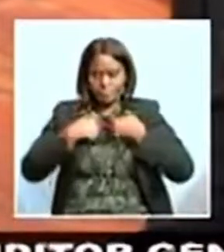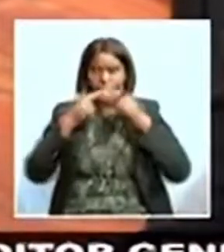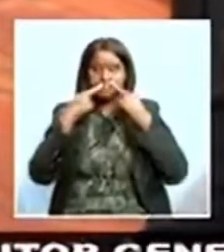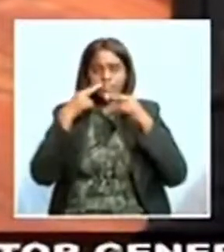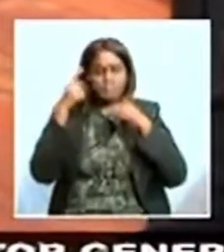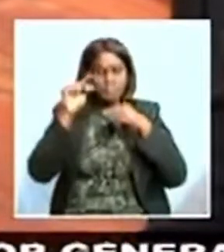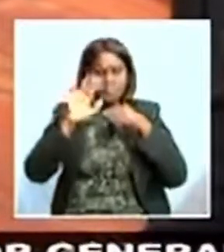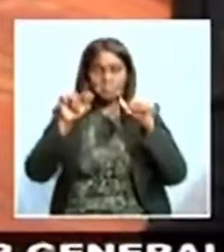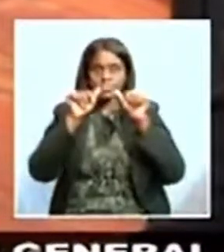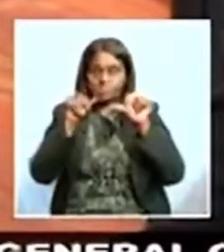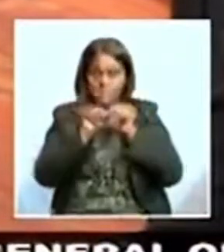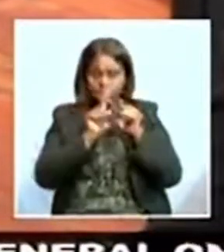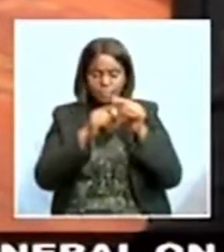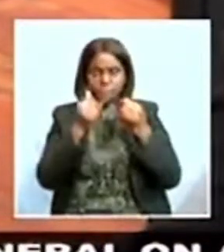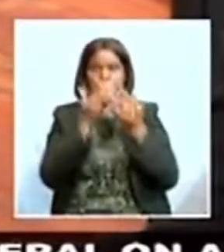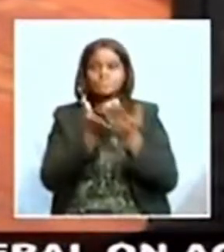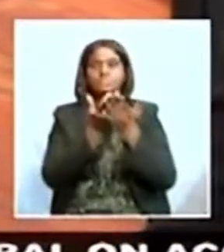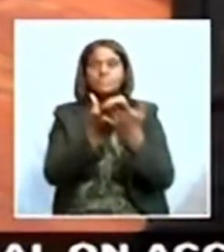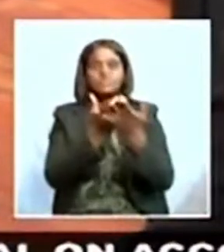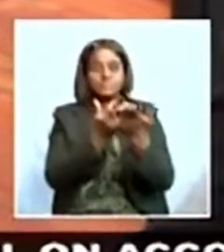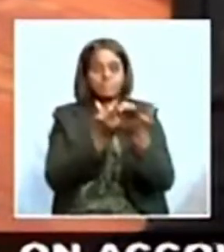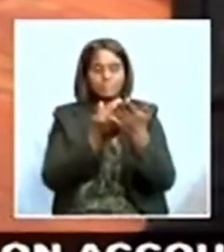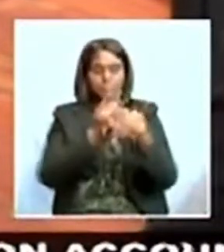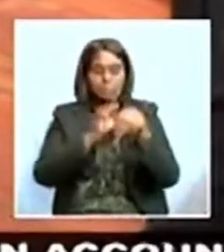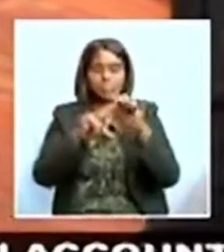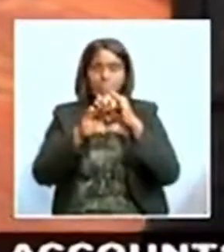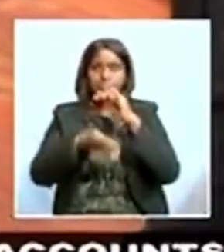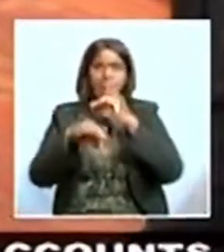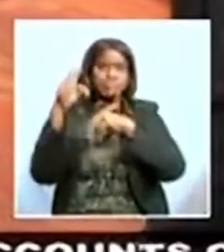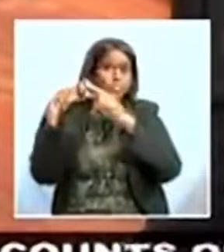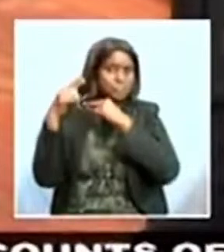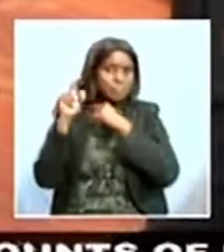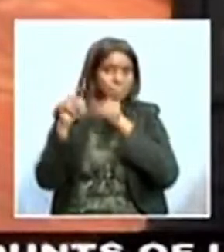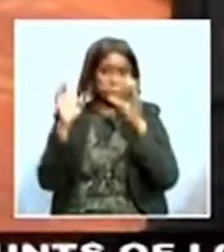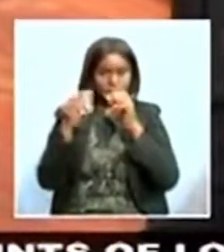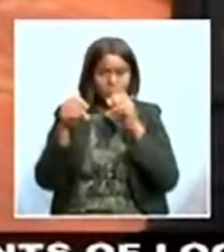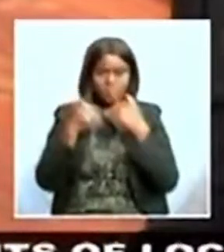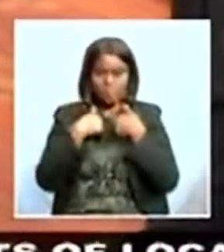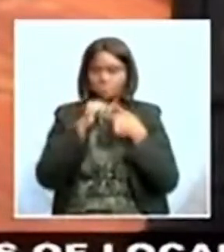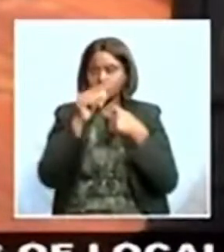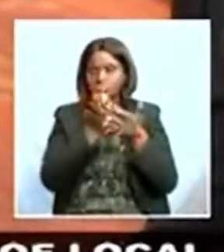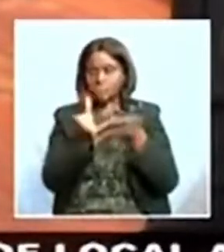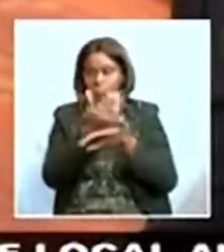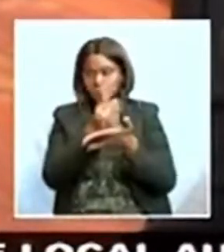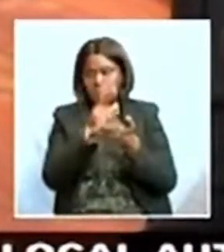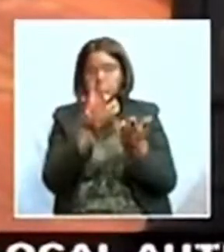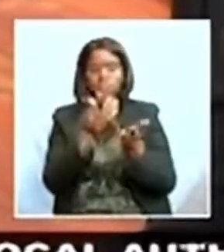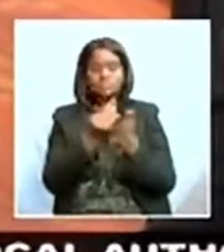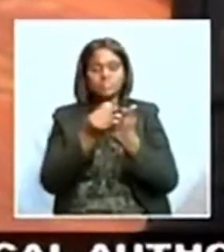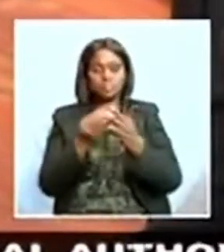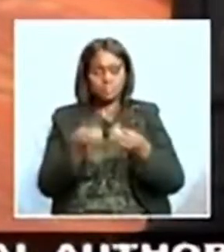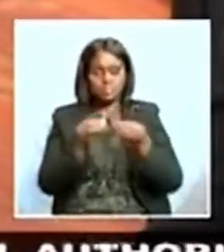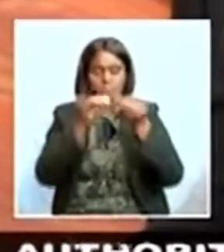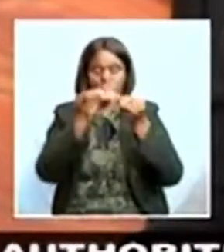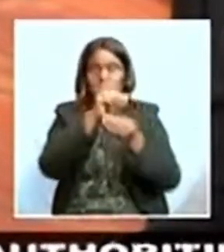of the auditor and wishes to submit that during the period under review, Council had not collected a total sum of